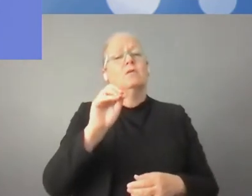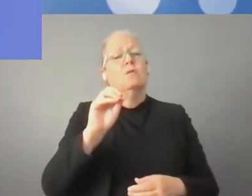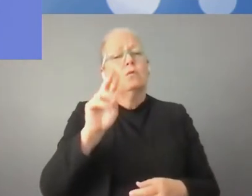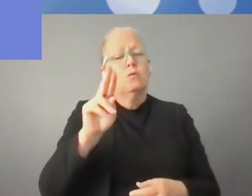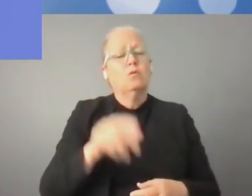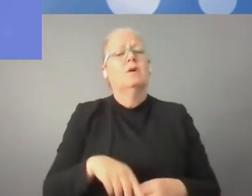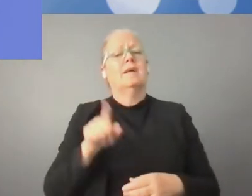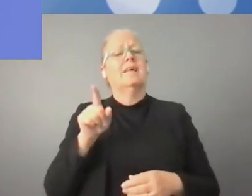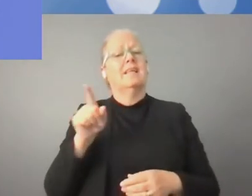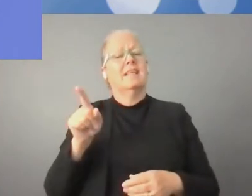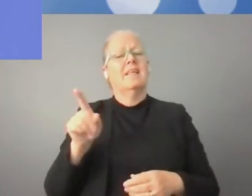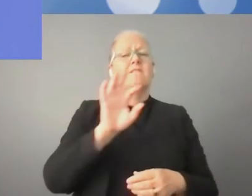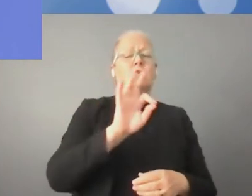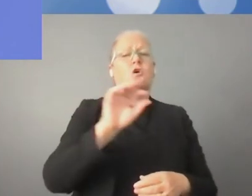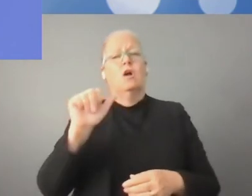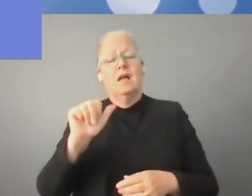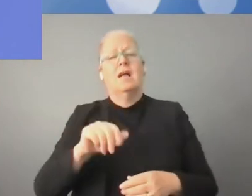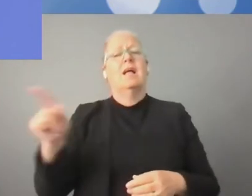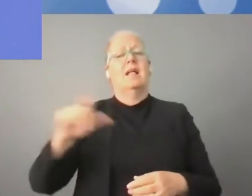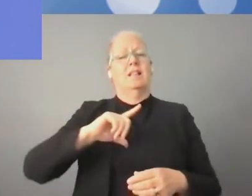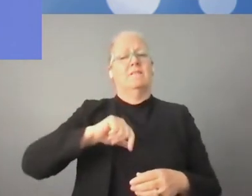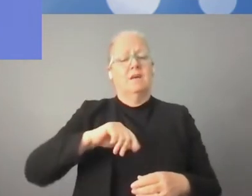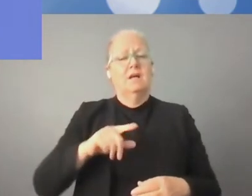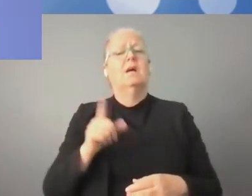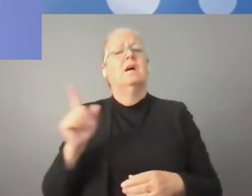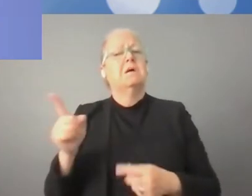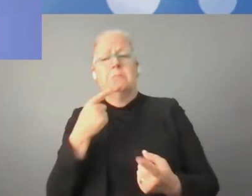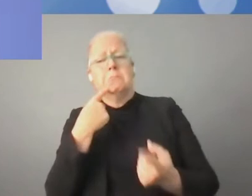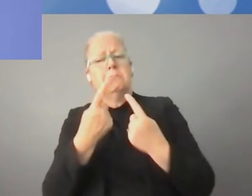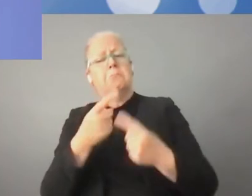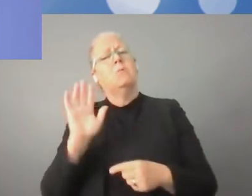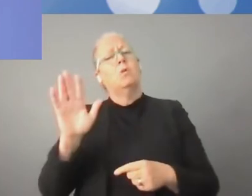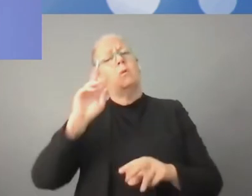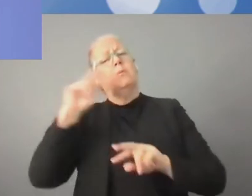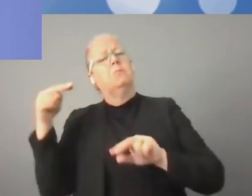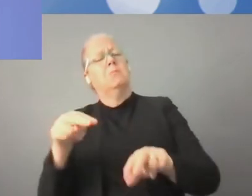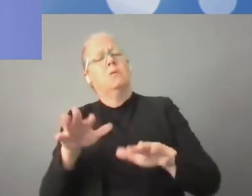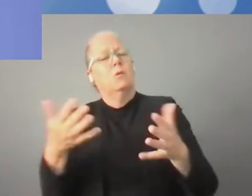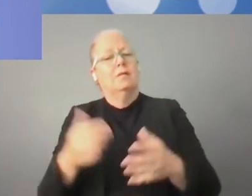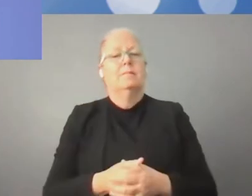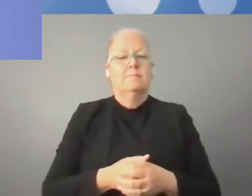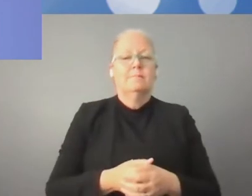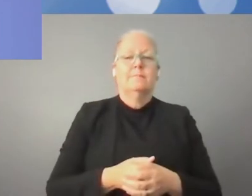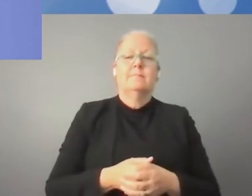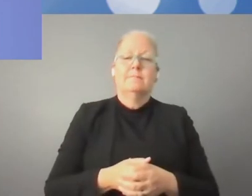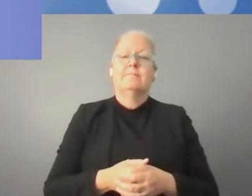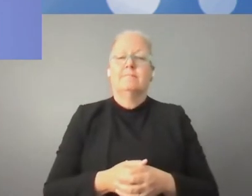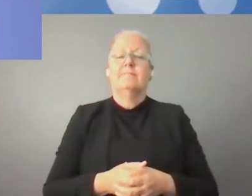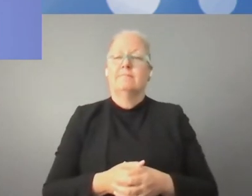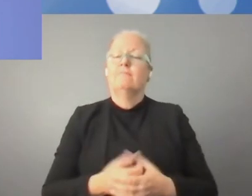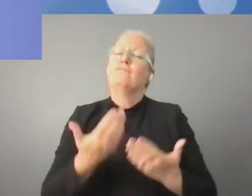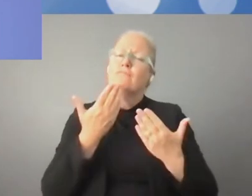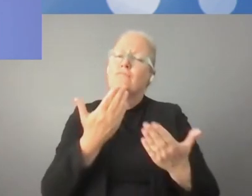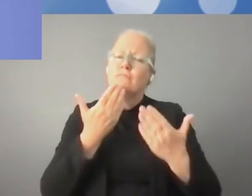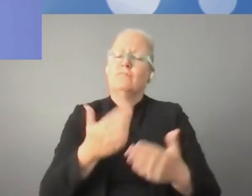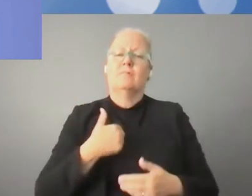affairs latvia to provide us with your perspective sir thank you mr chair and i would like to go back to your